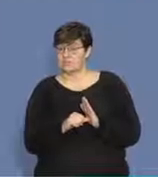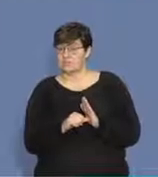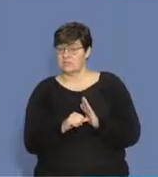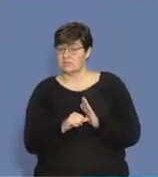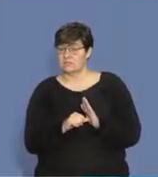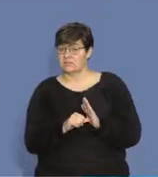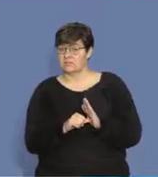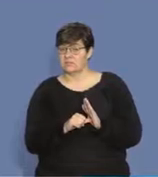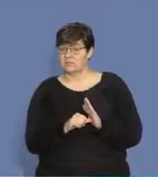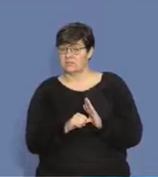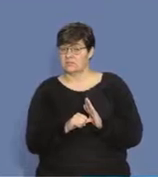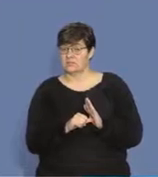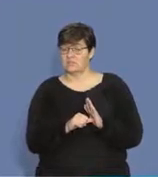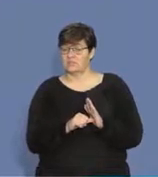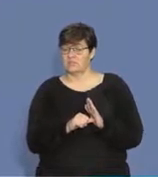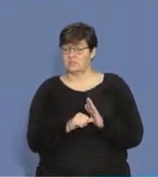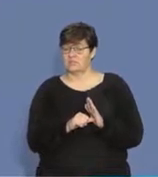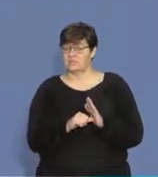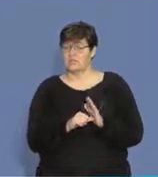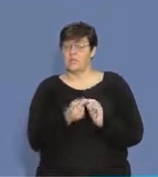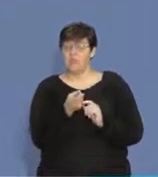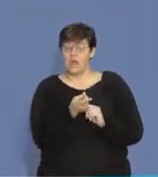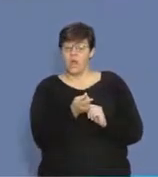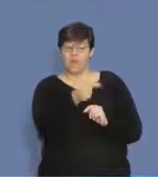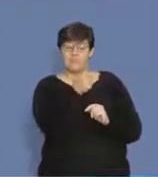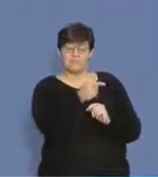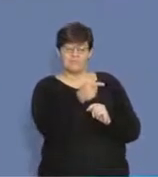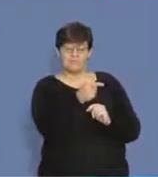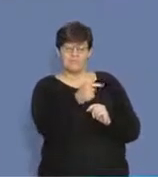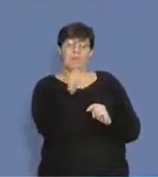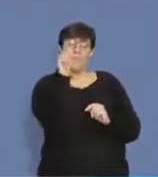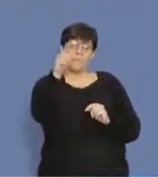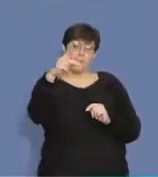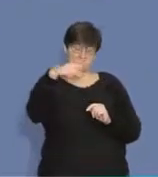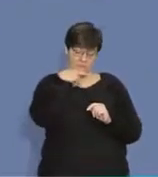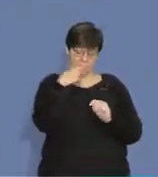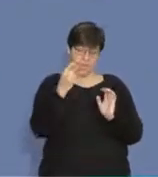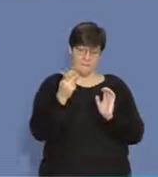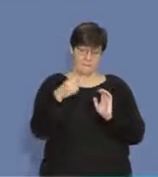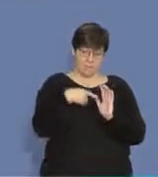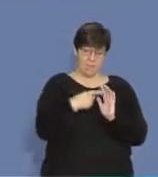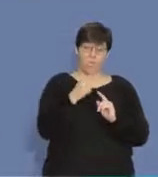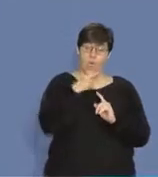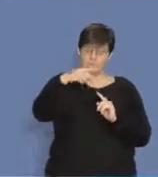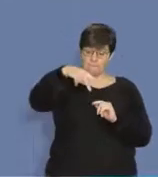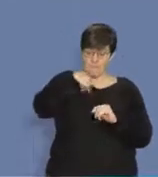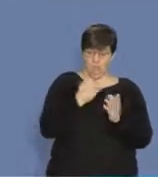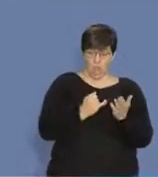You had given discounts to your debtors for early settlement of their